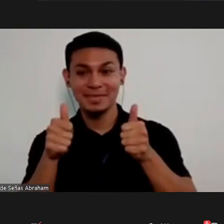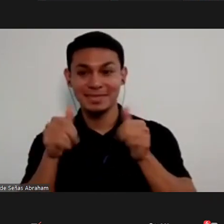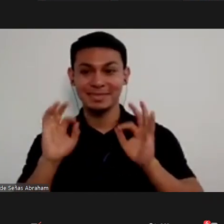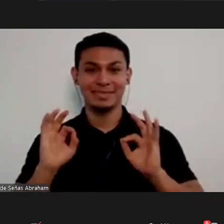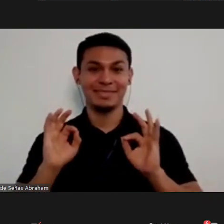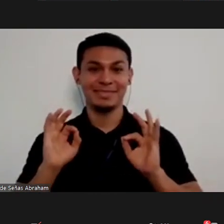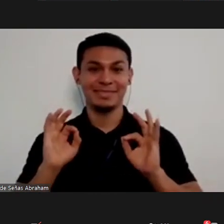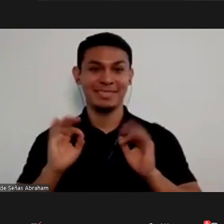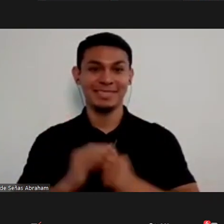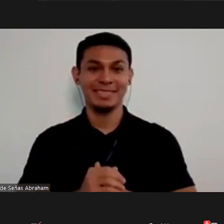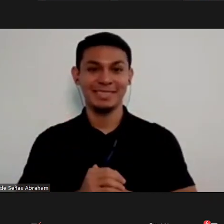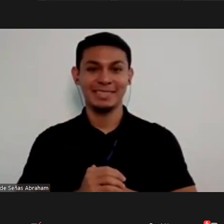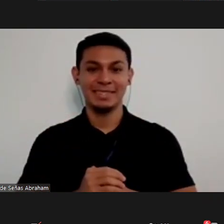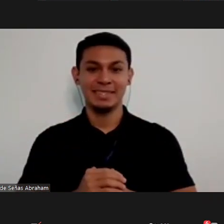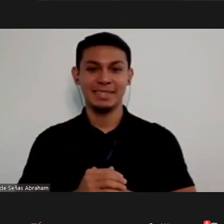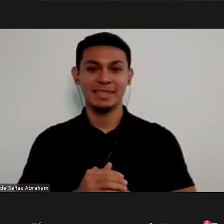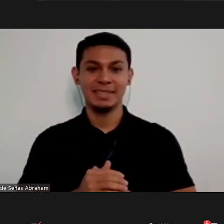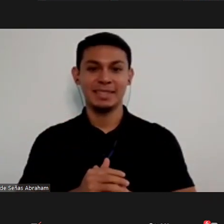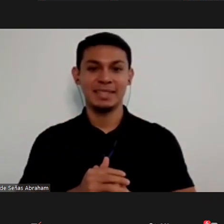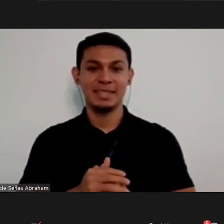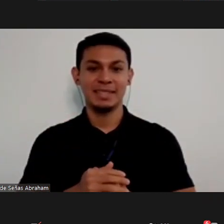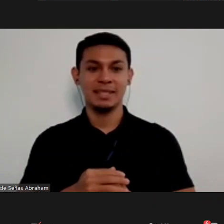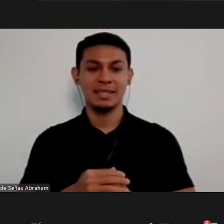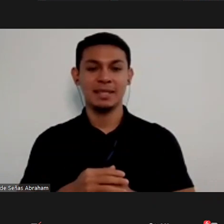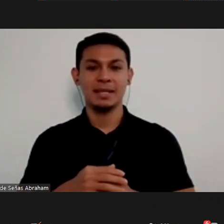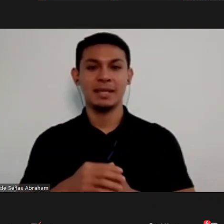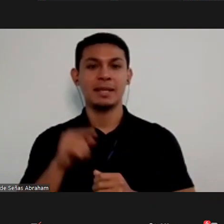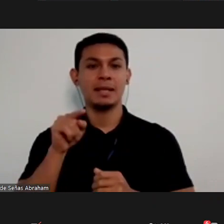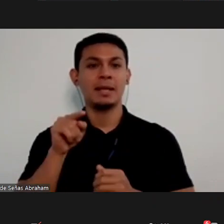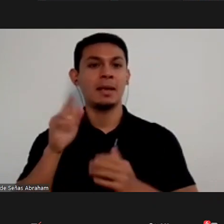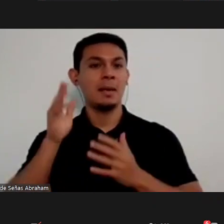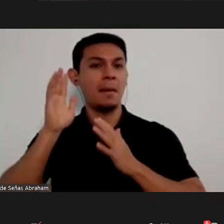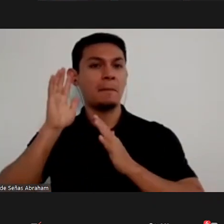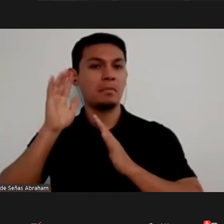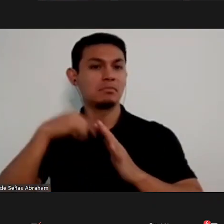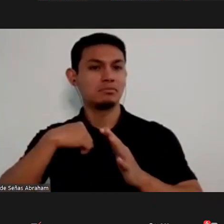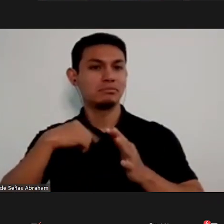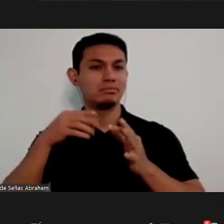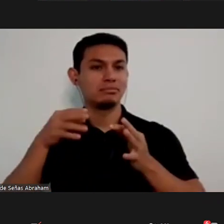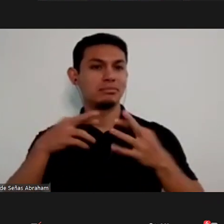good morning thank you everyone i hope you can hear me well